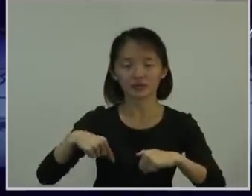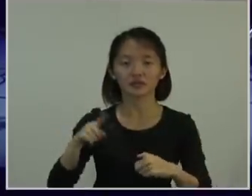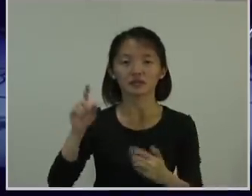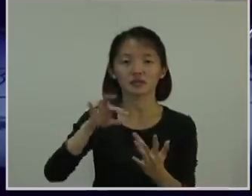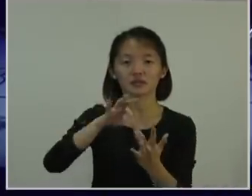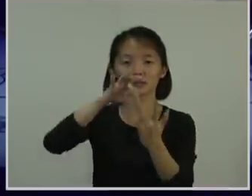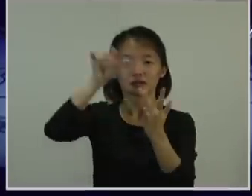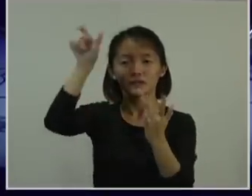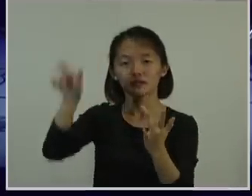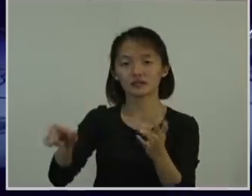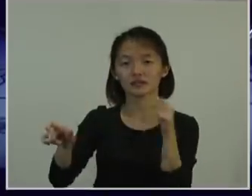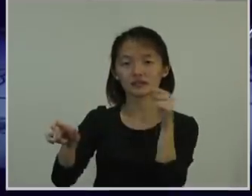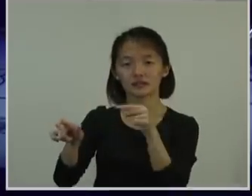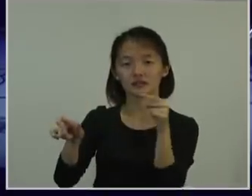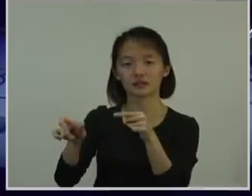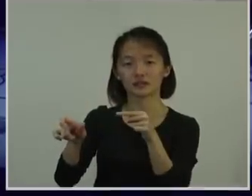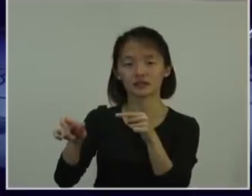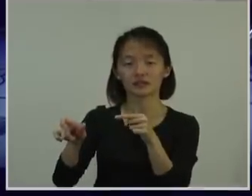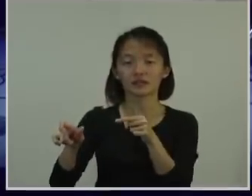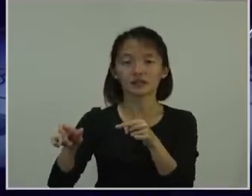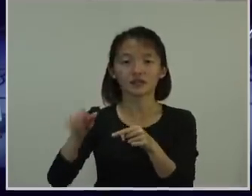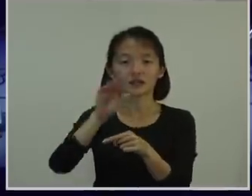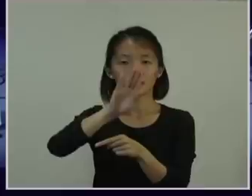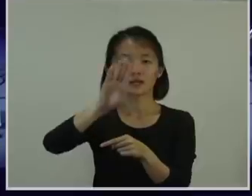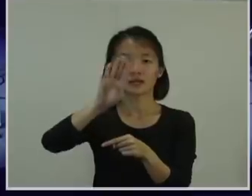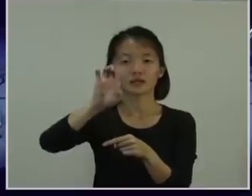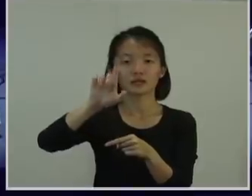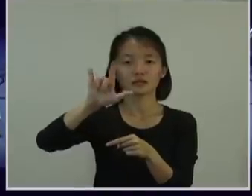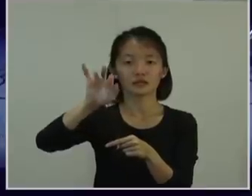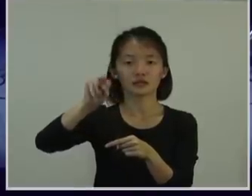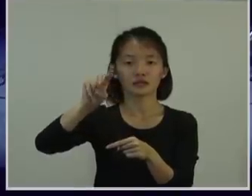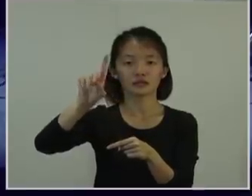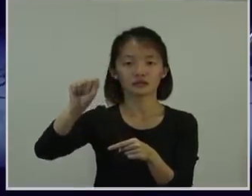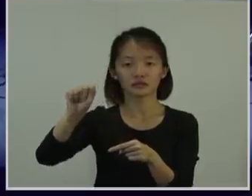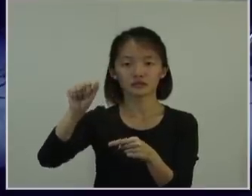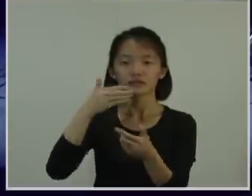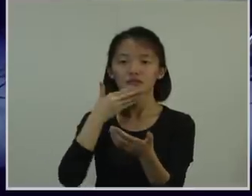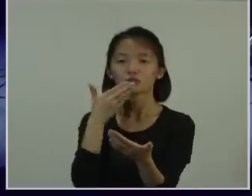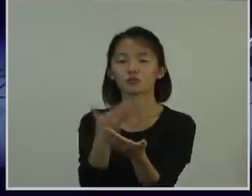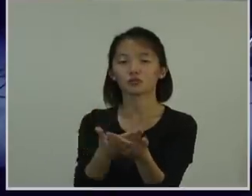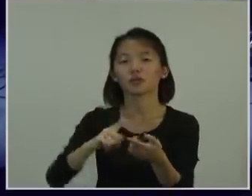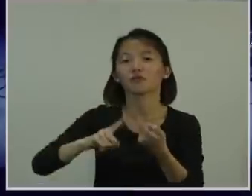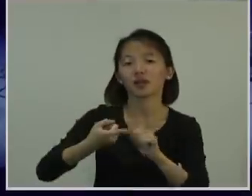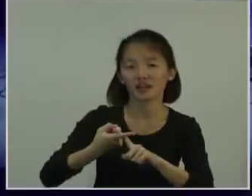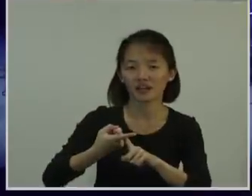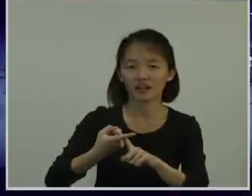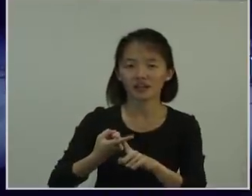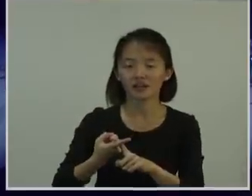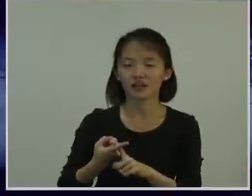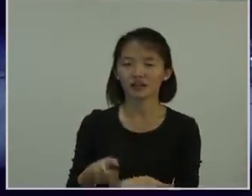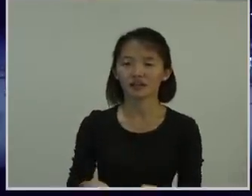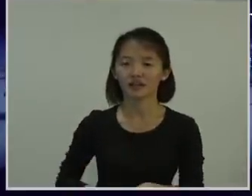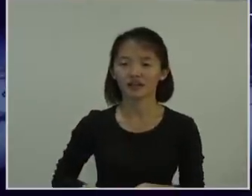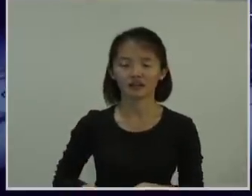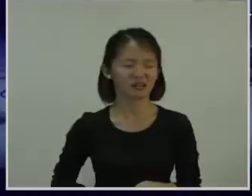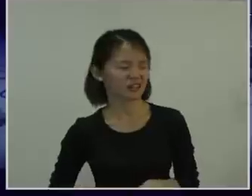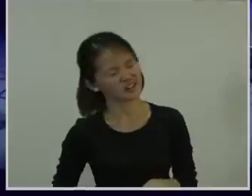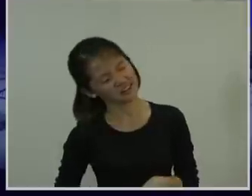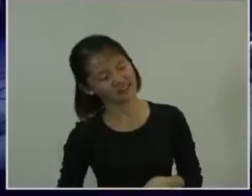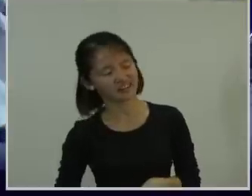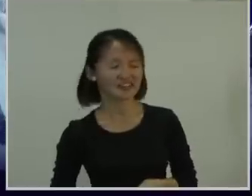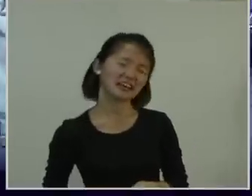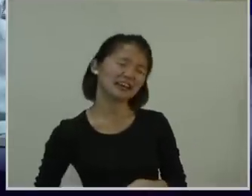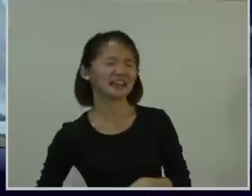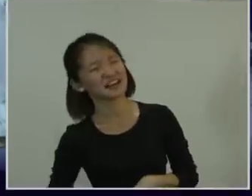also Belinda's good friend. I wouldn't even introduce her that way, you know. Yeah, she may be personally, she